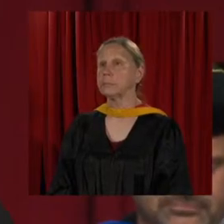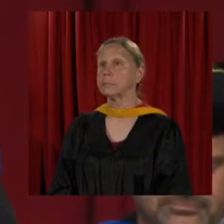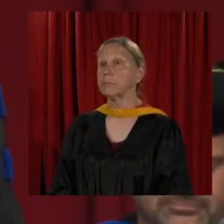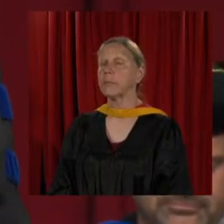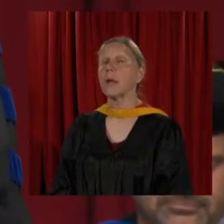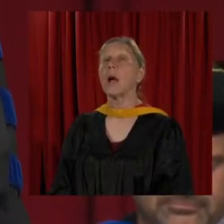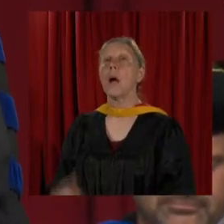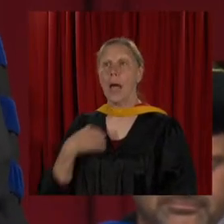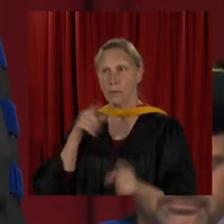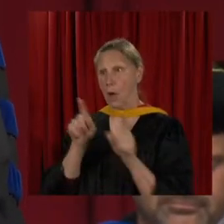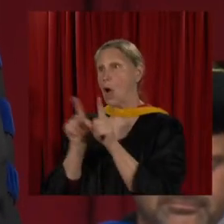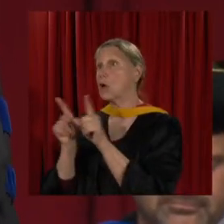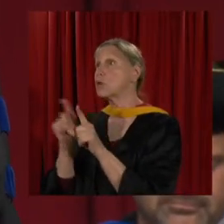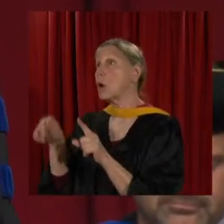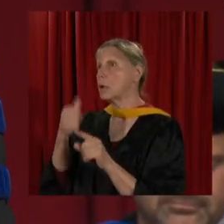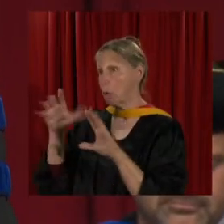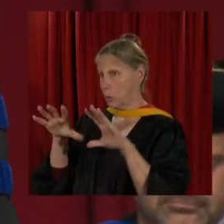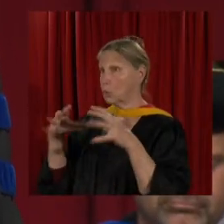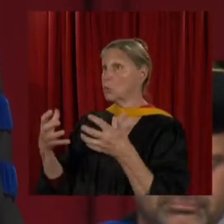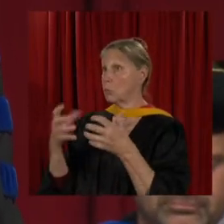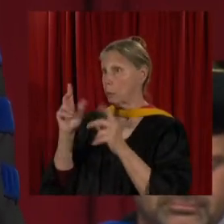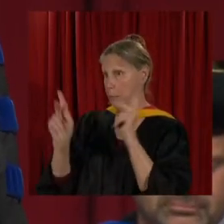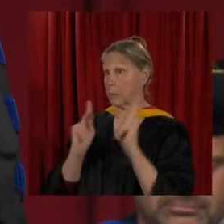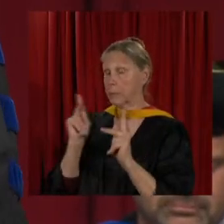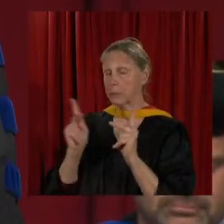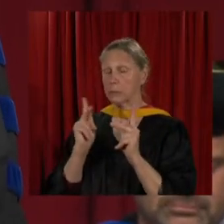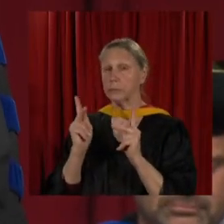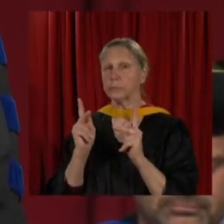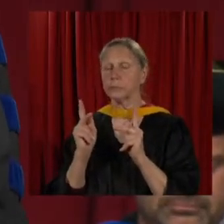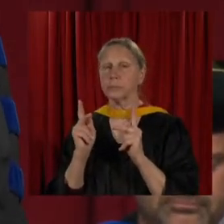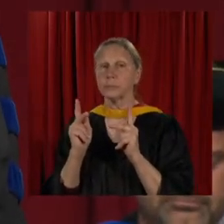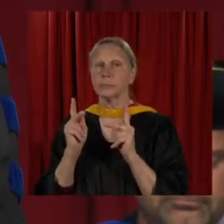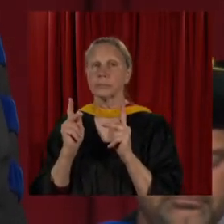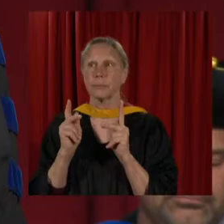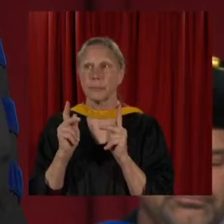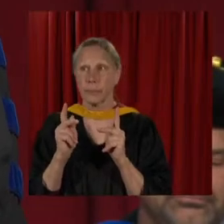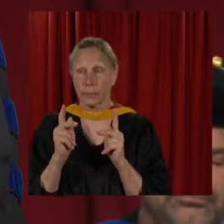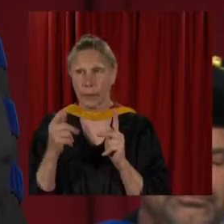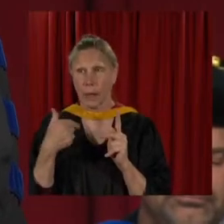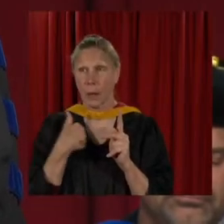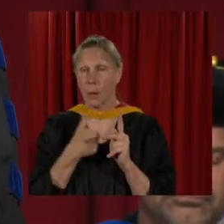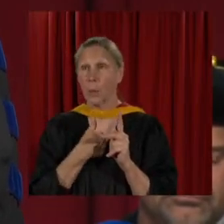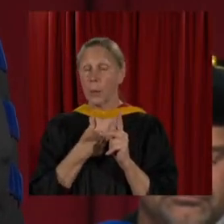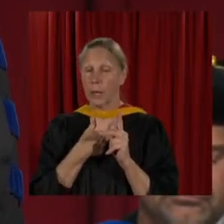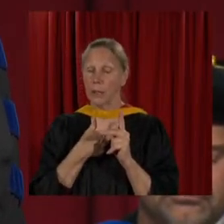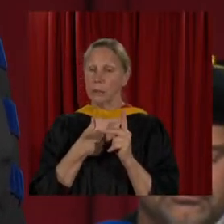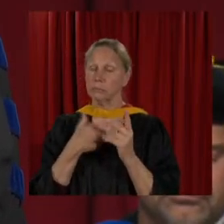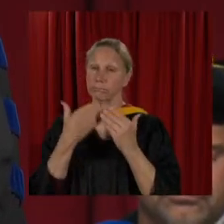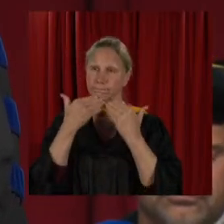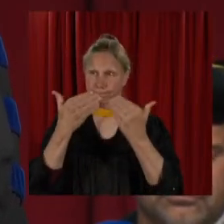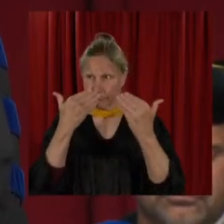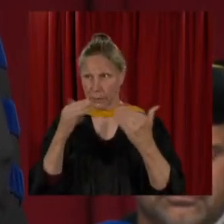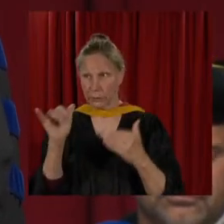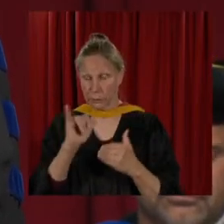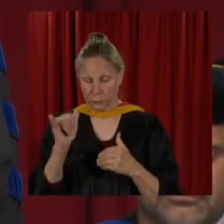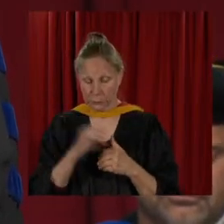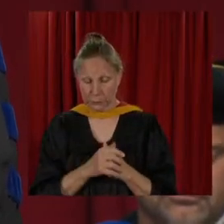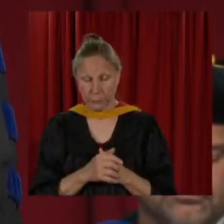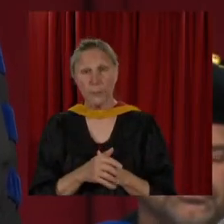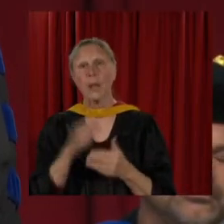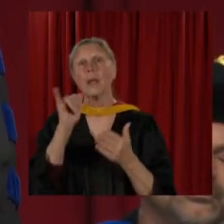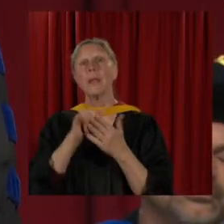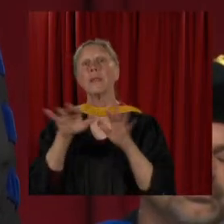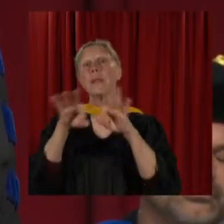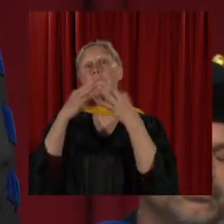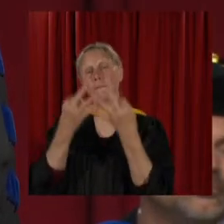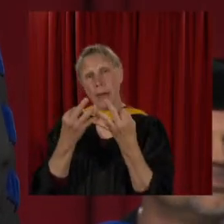There is, of course, another group of people who we owe a great degree of thanks, and that's the